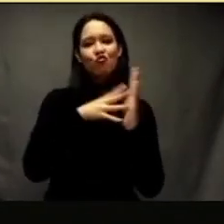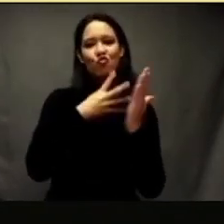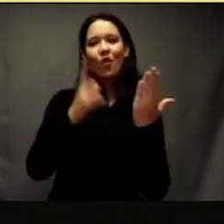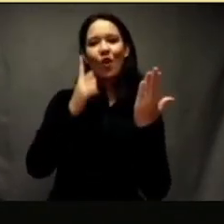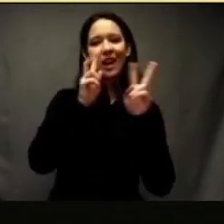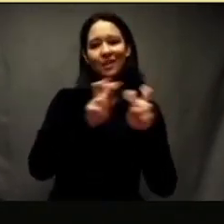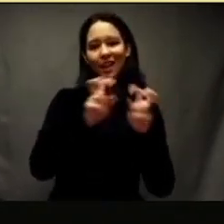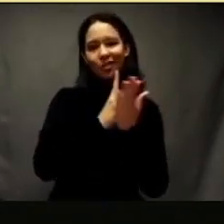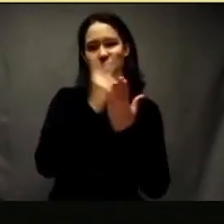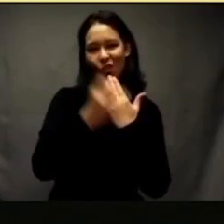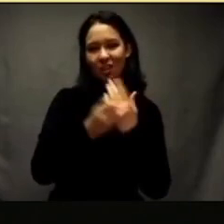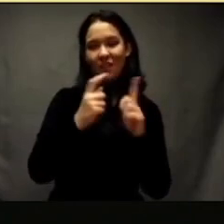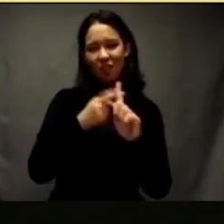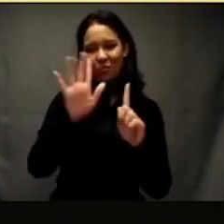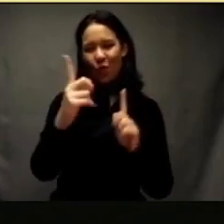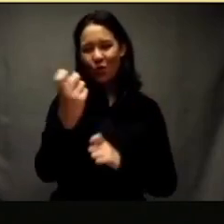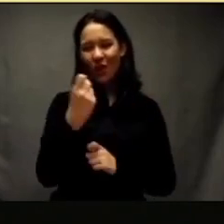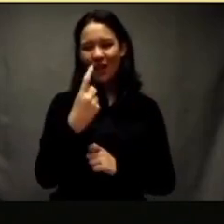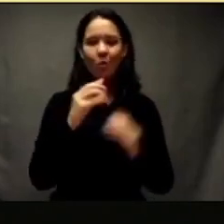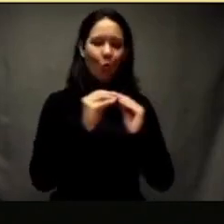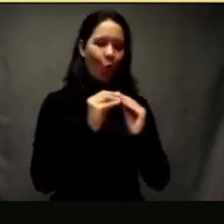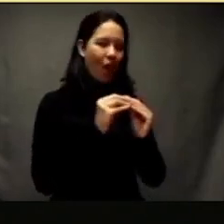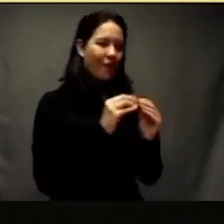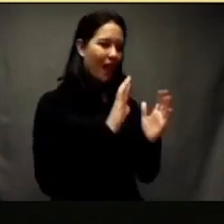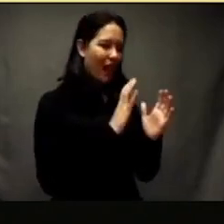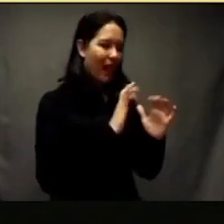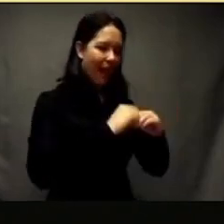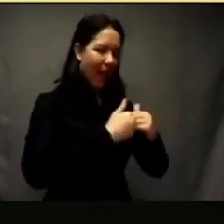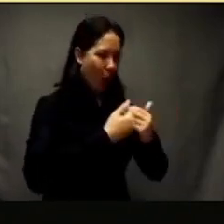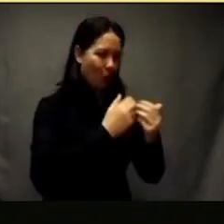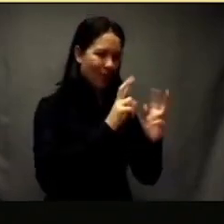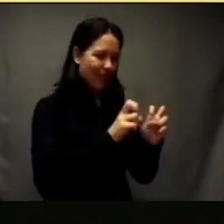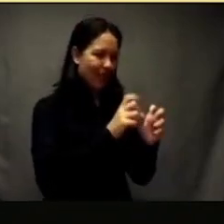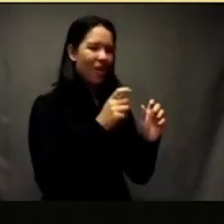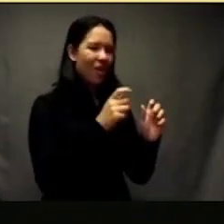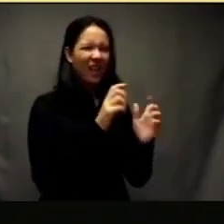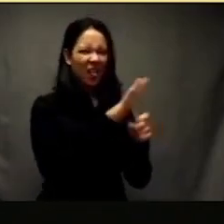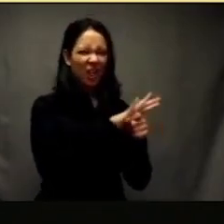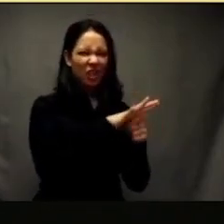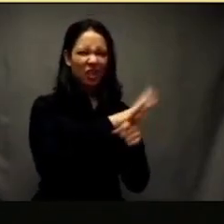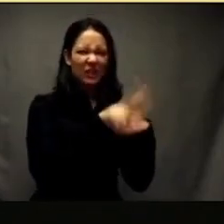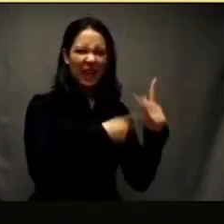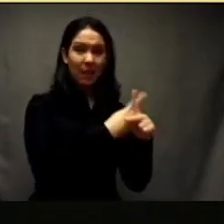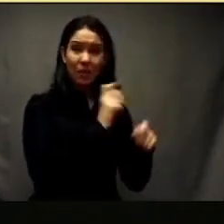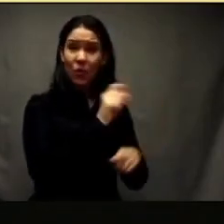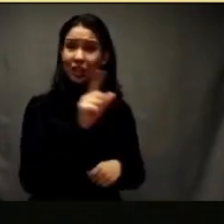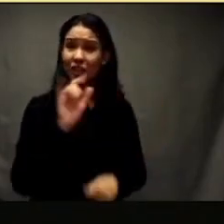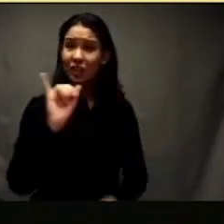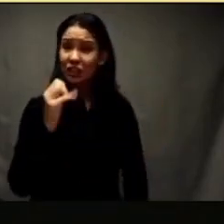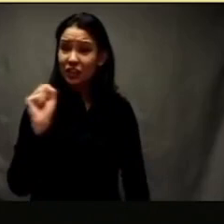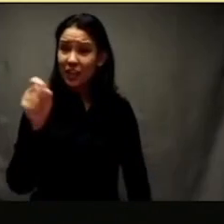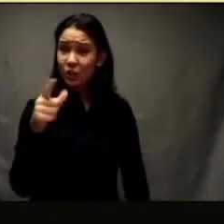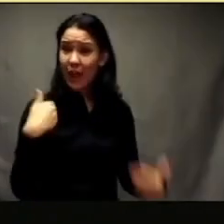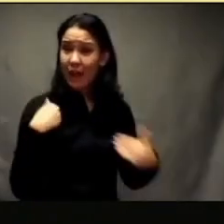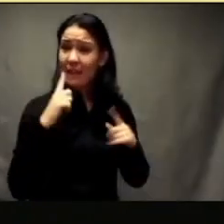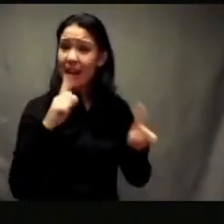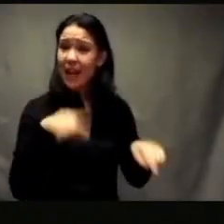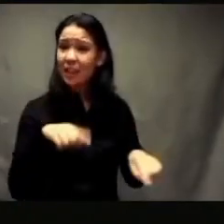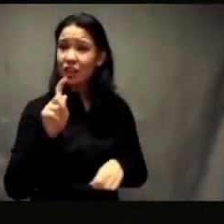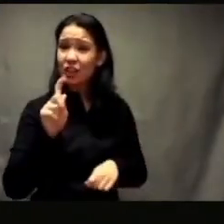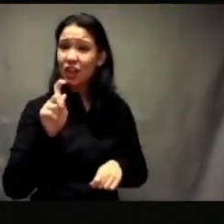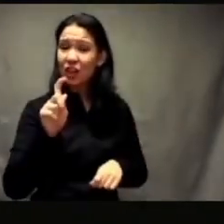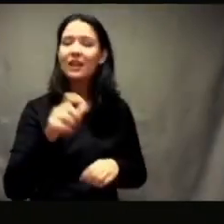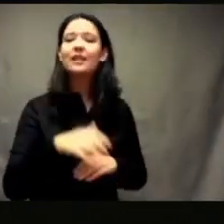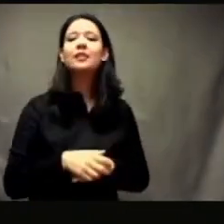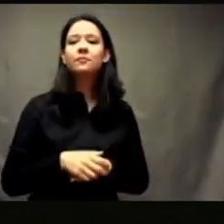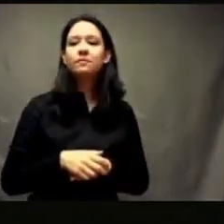but my guess is from that question it would be more of a logistical question. I don't know if you have an answer, Jess, or otherwise. Yeah,